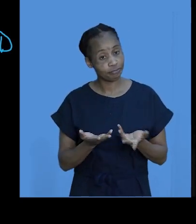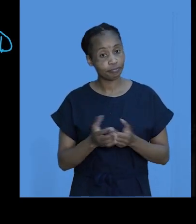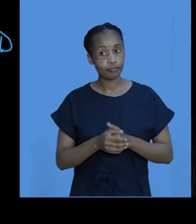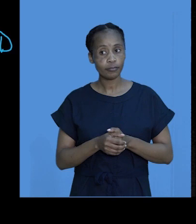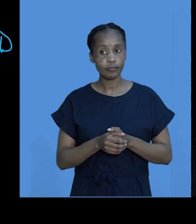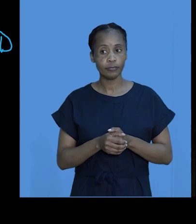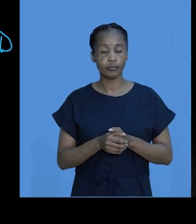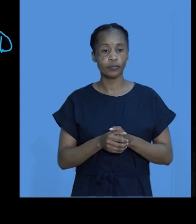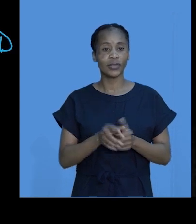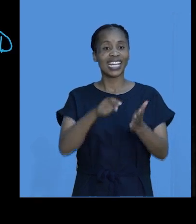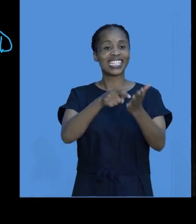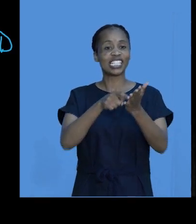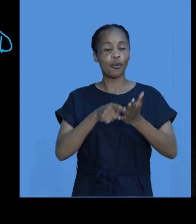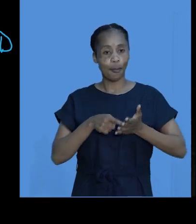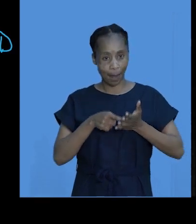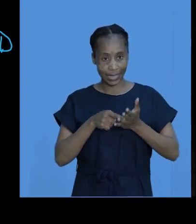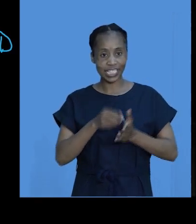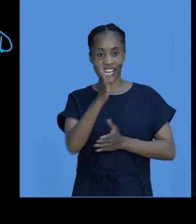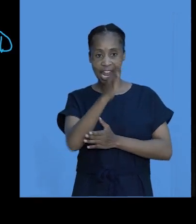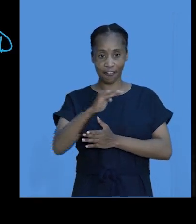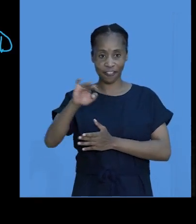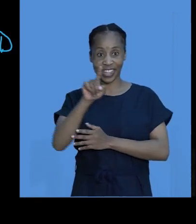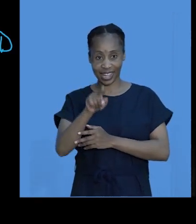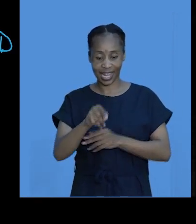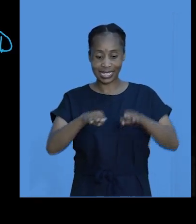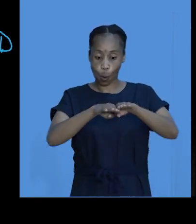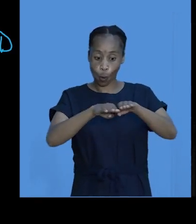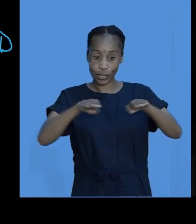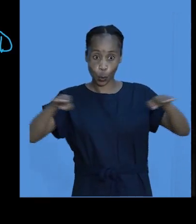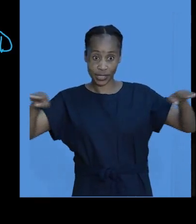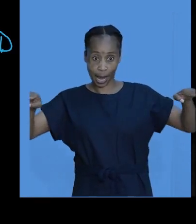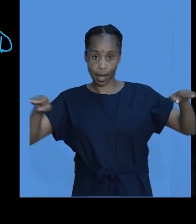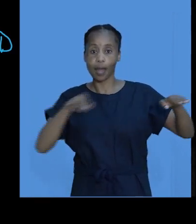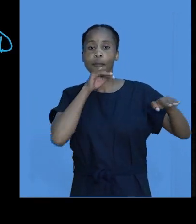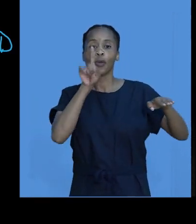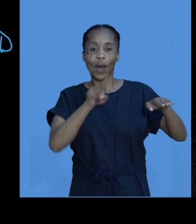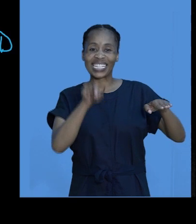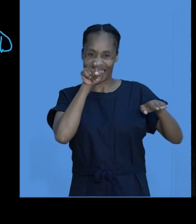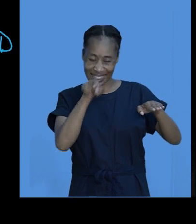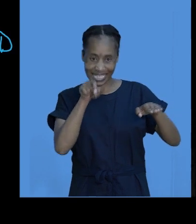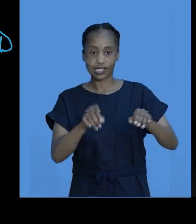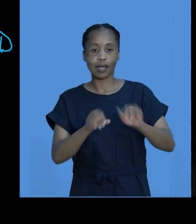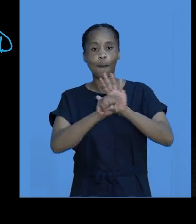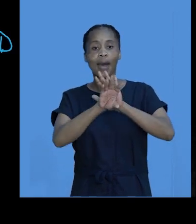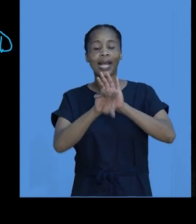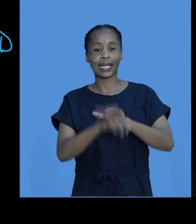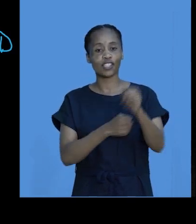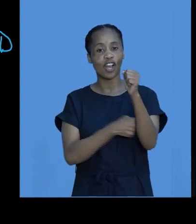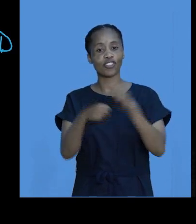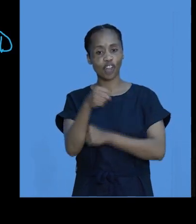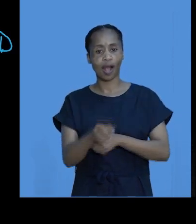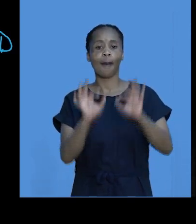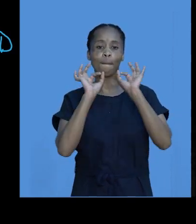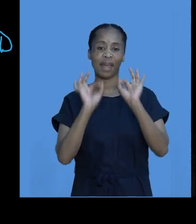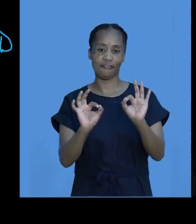our demand curve is horizontal, as you can see there, guys, this means that this is a perfect market